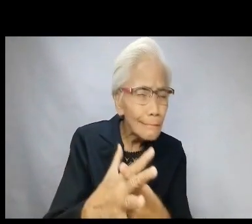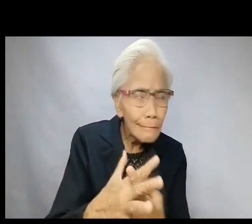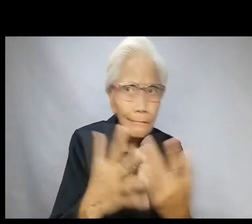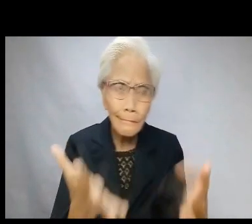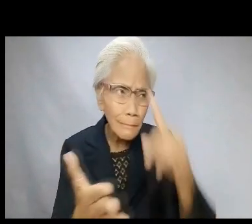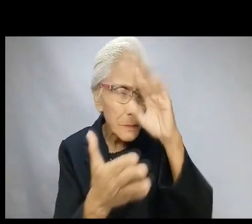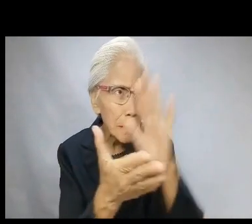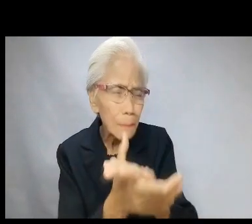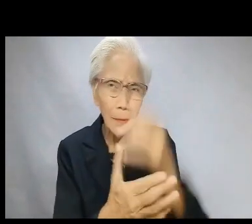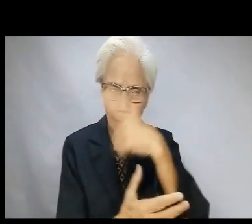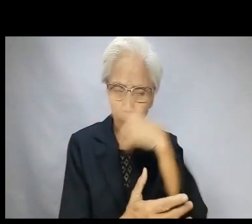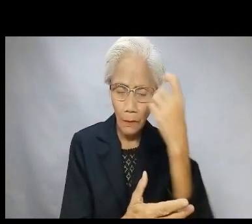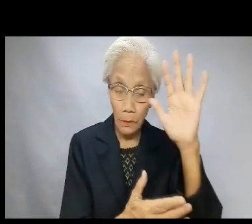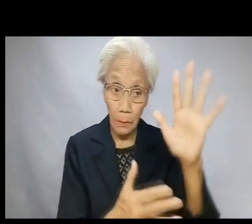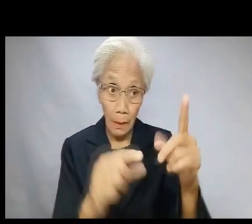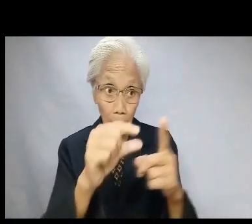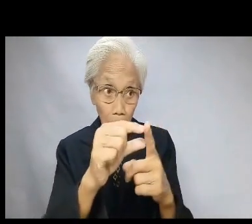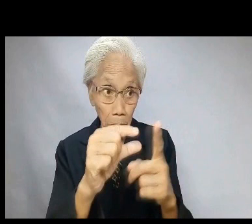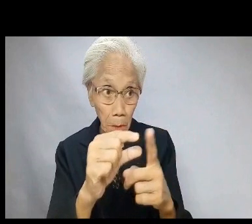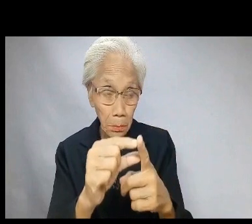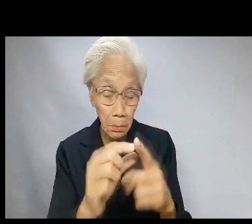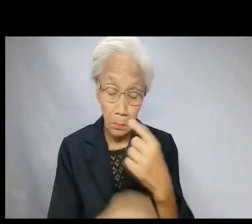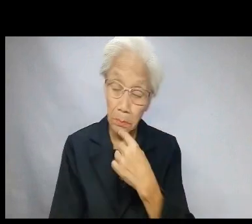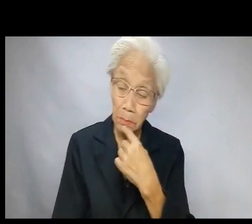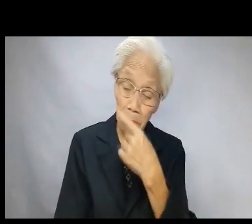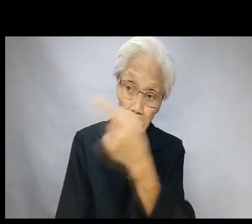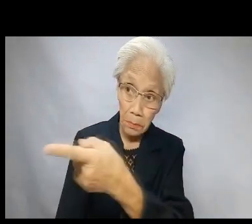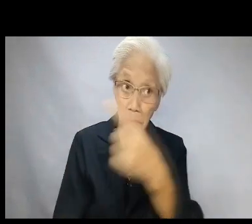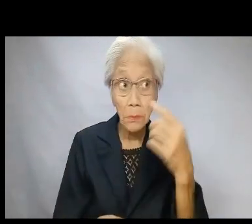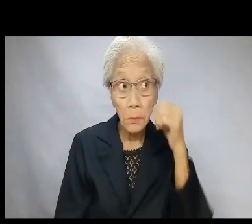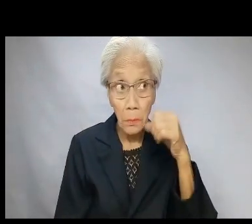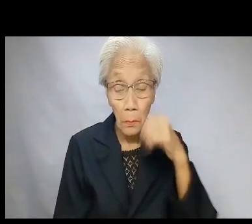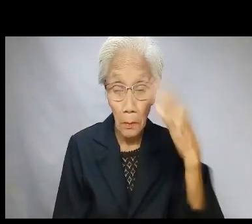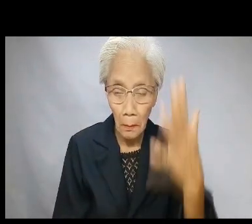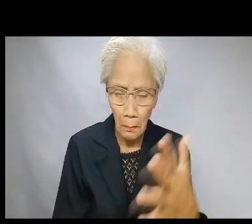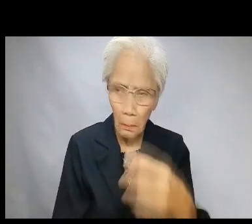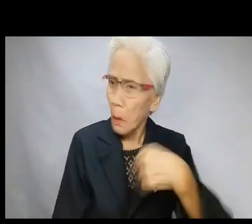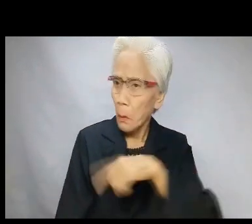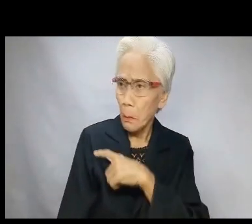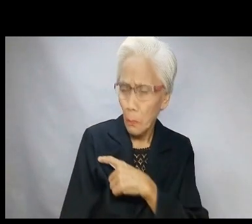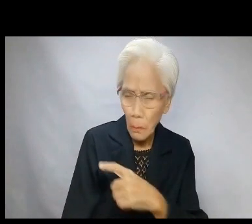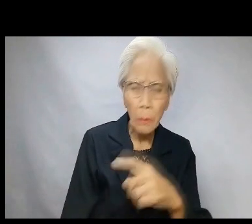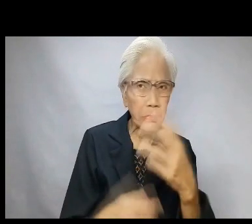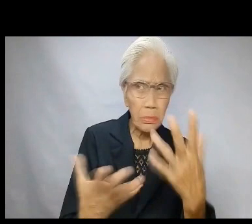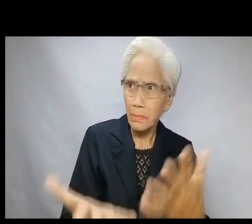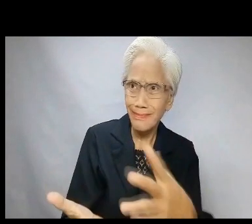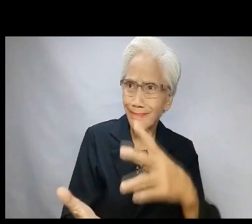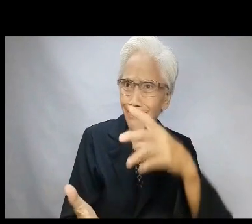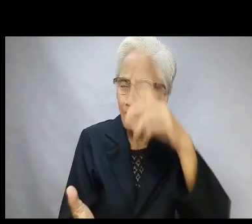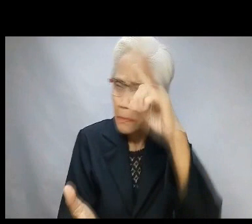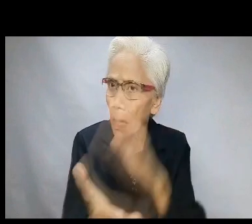him because of his word. And they said to the woman, "We no longer believe because of your